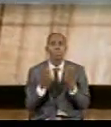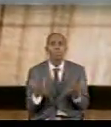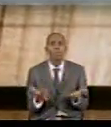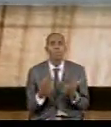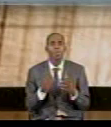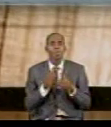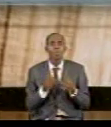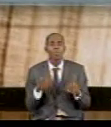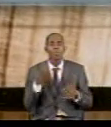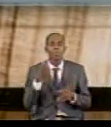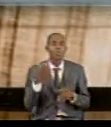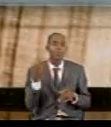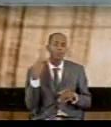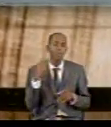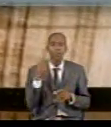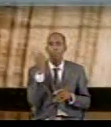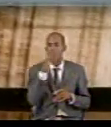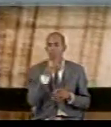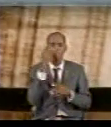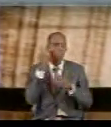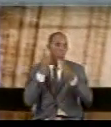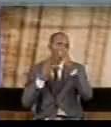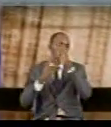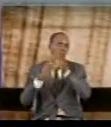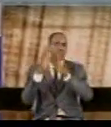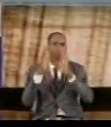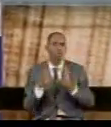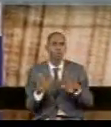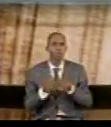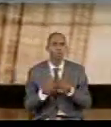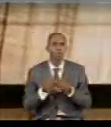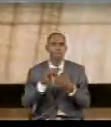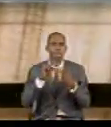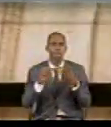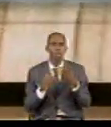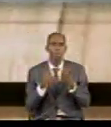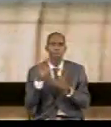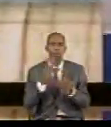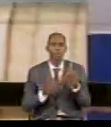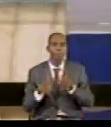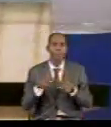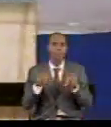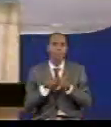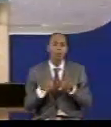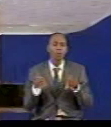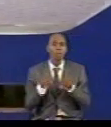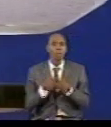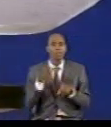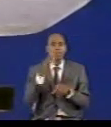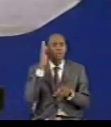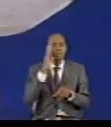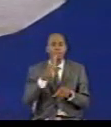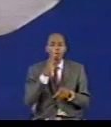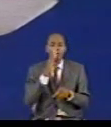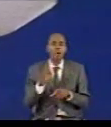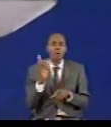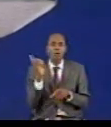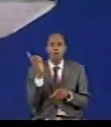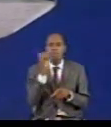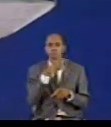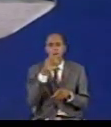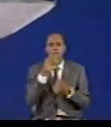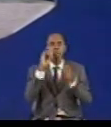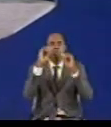false prophets also among the people, even as there shall be false teachers among you,